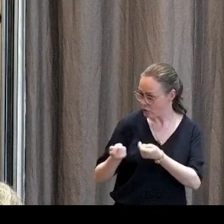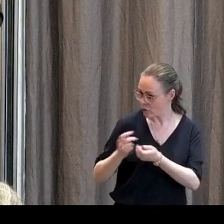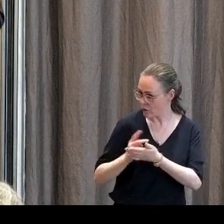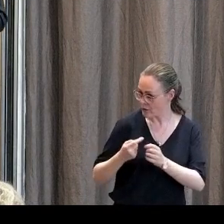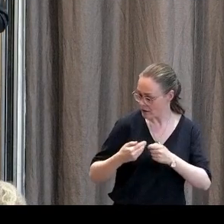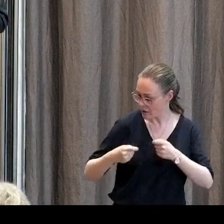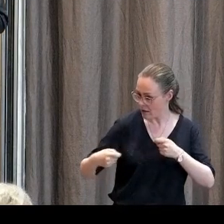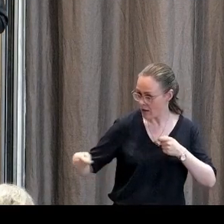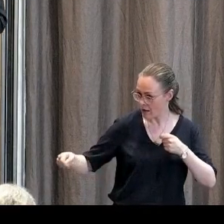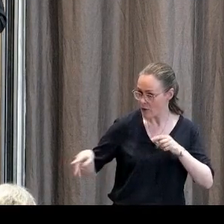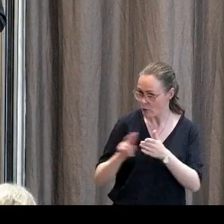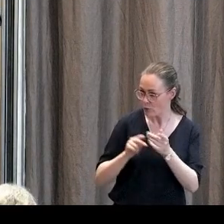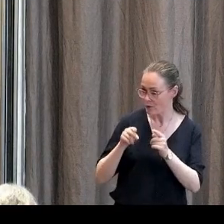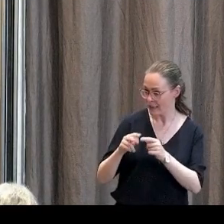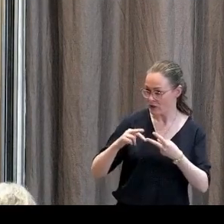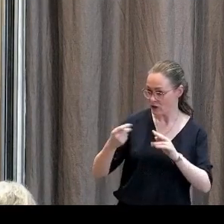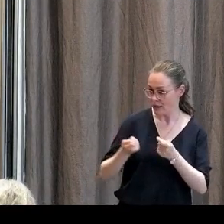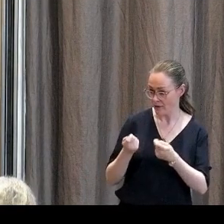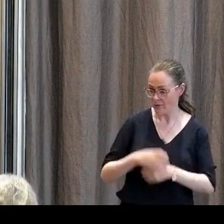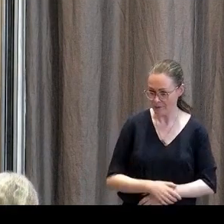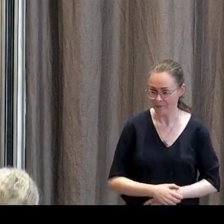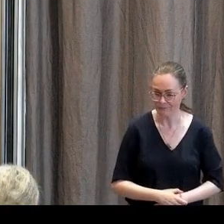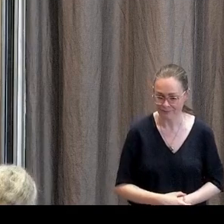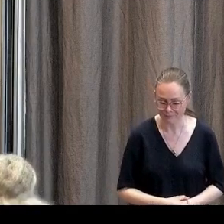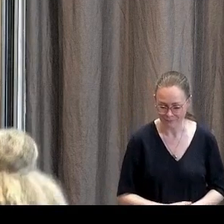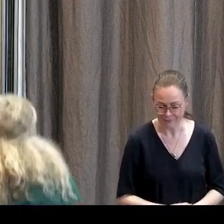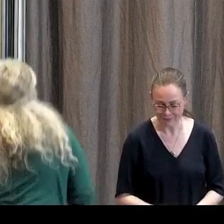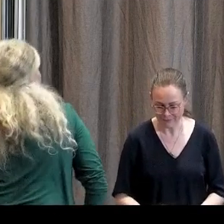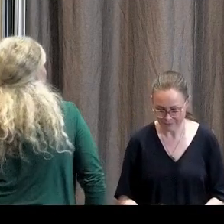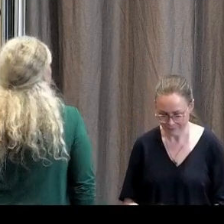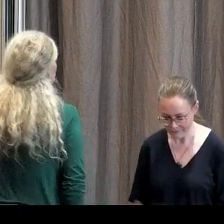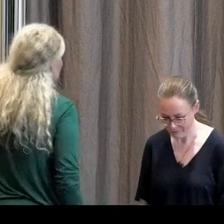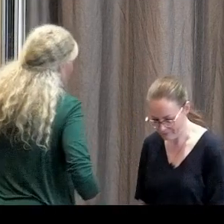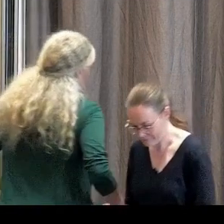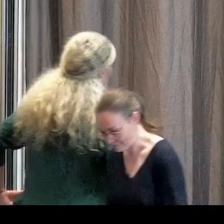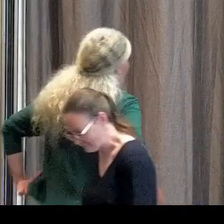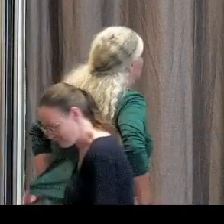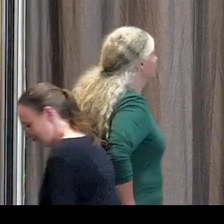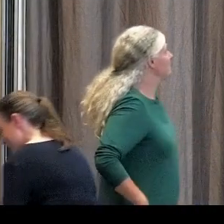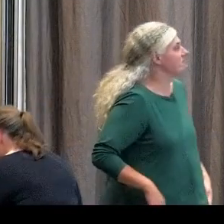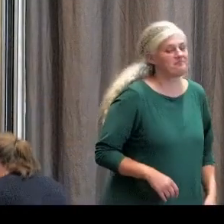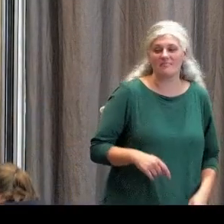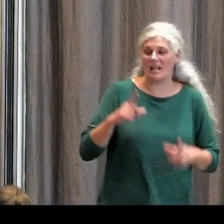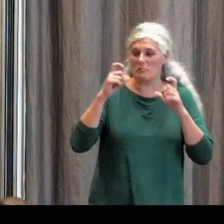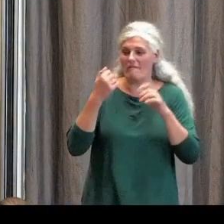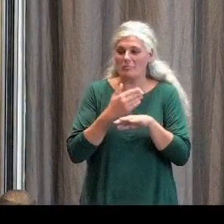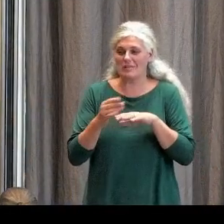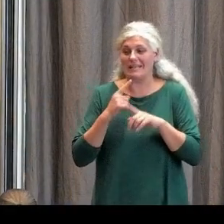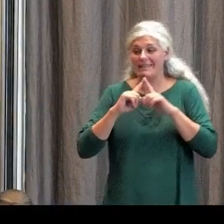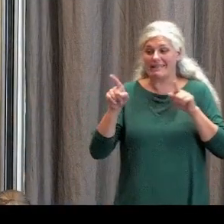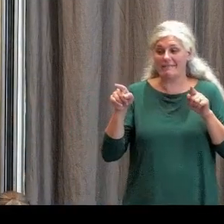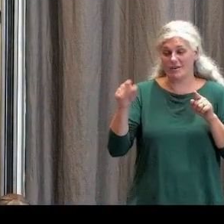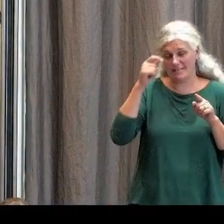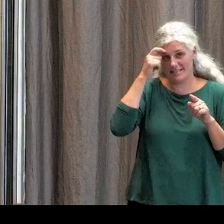seizures with this gene therapy. And this is the little testament. This is the picture from the start. The difference from,